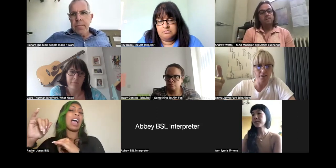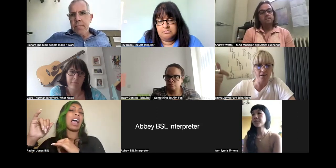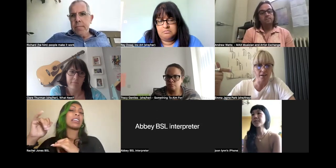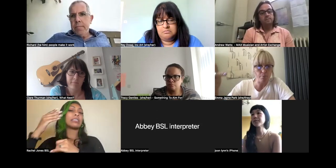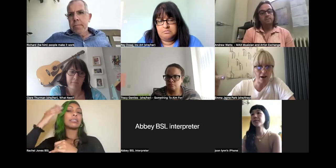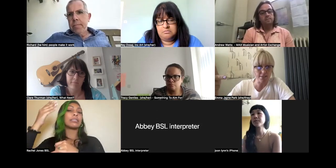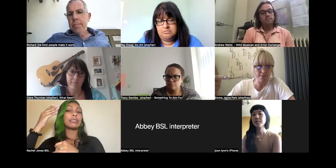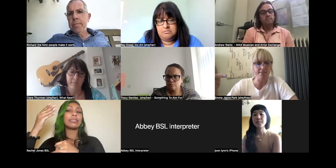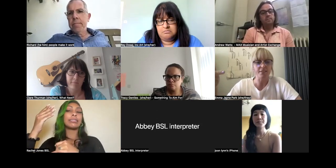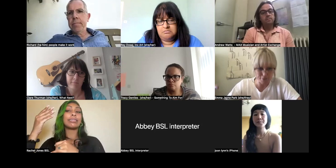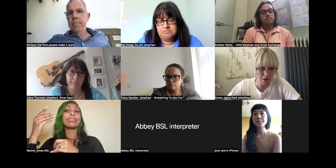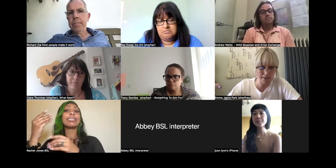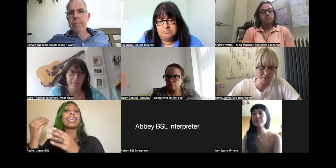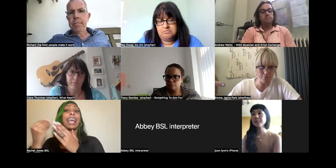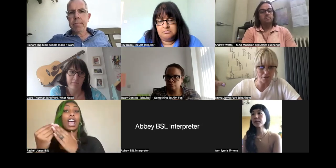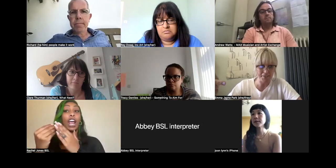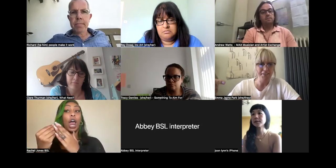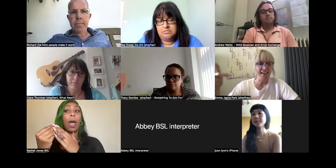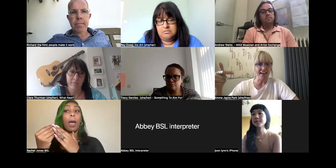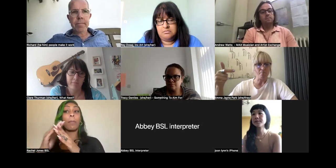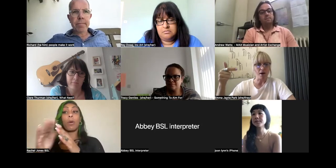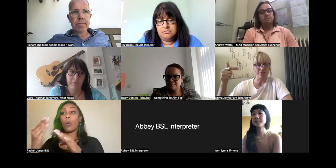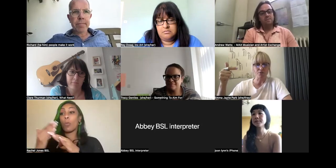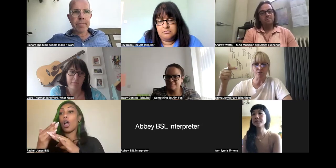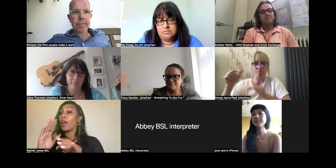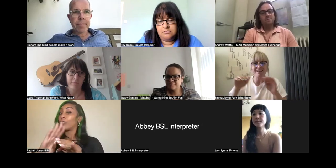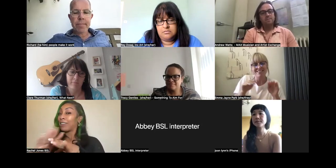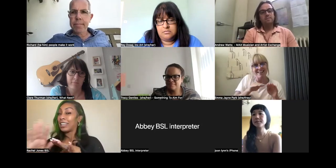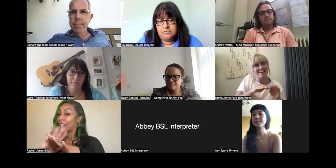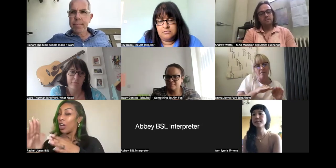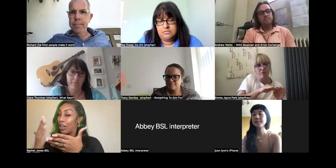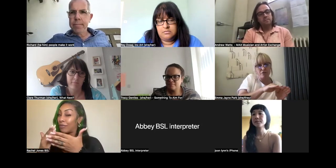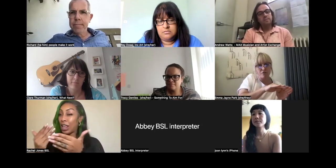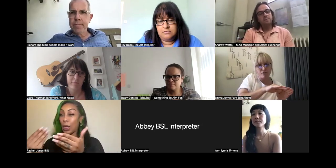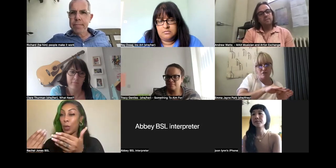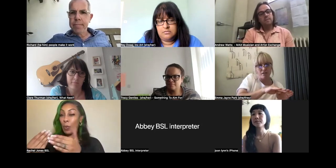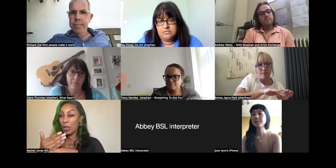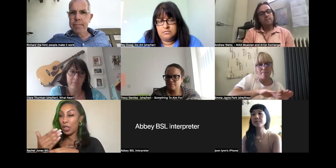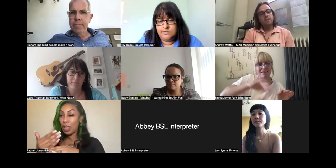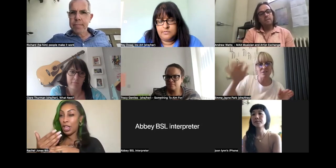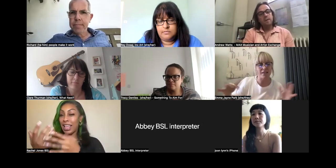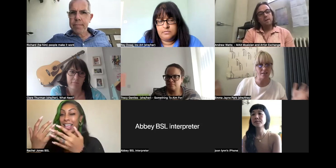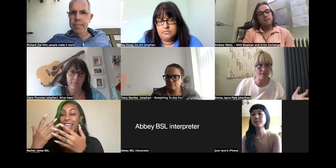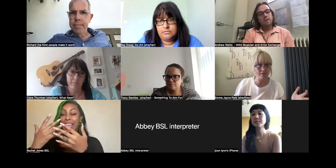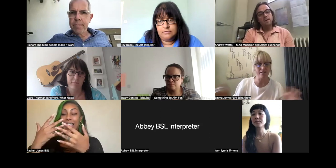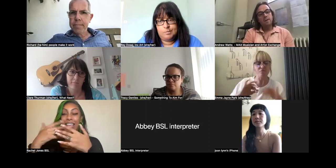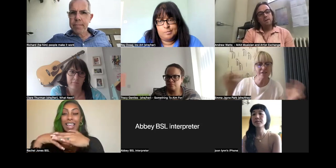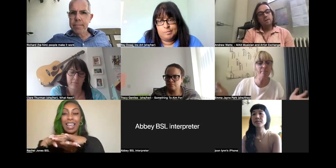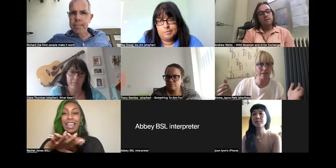work. In practice, it does not actually work. And so for me, there's like an infrastructural